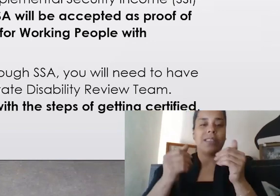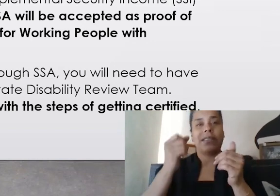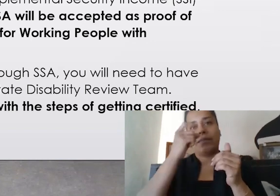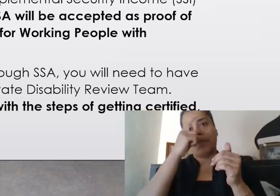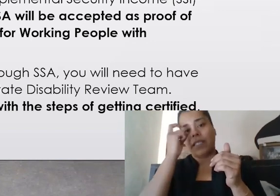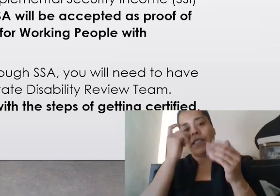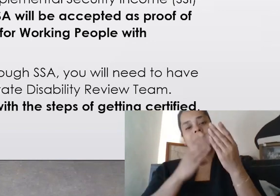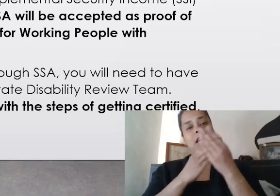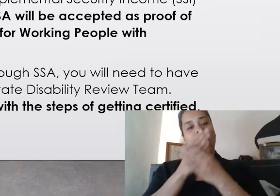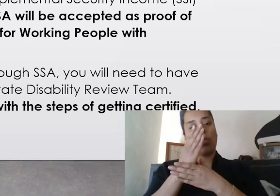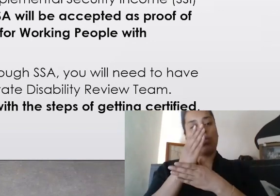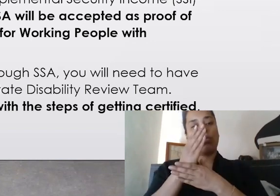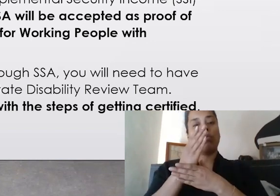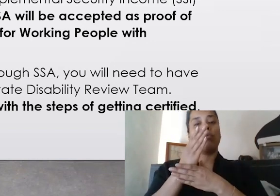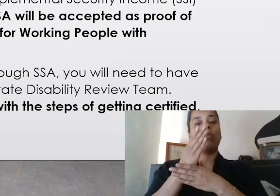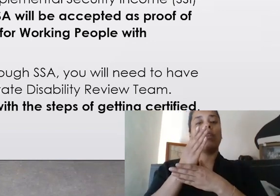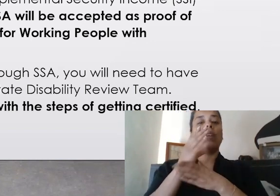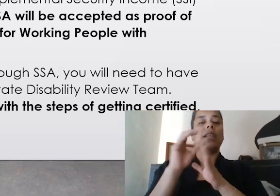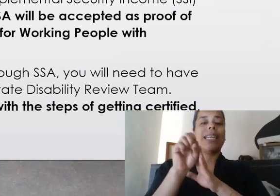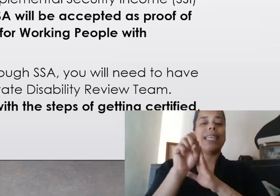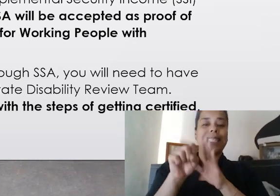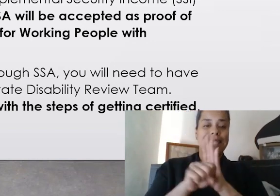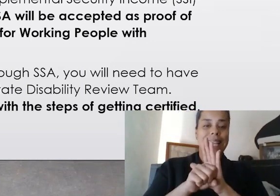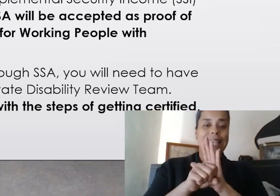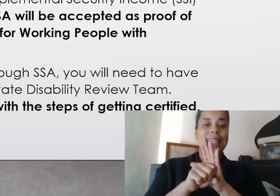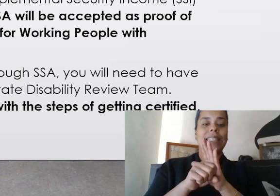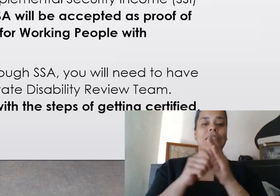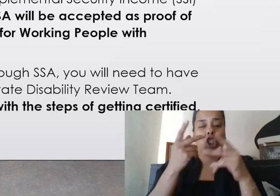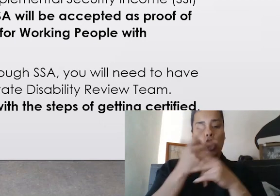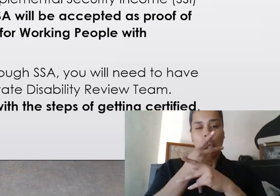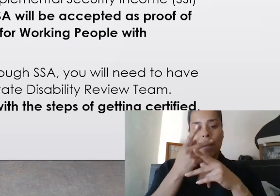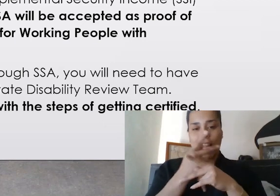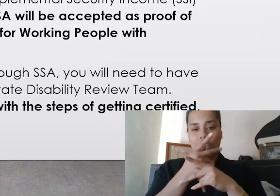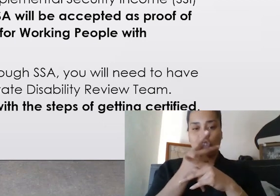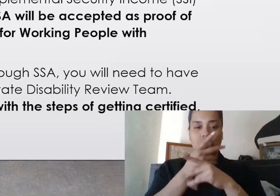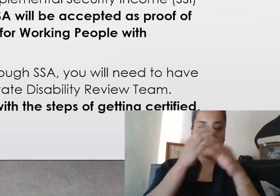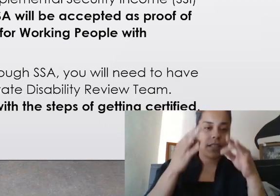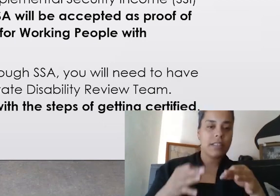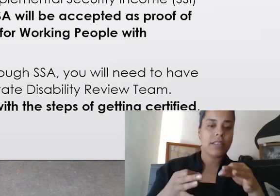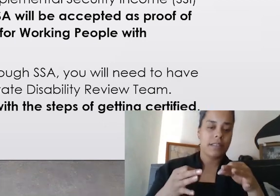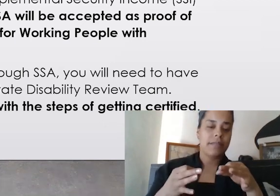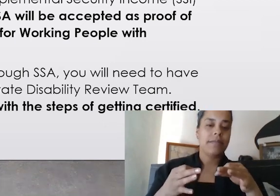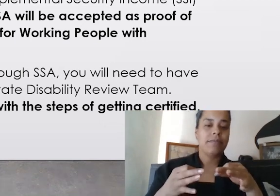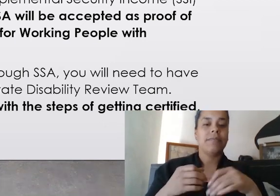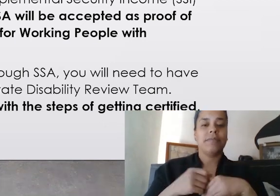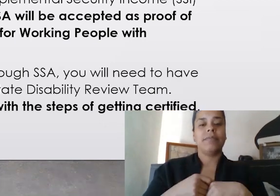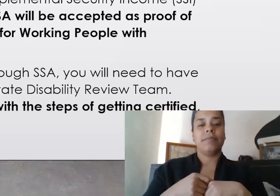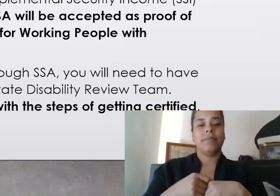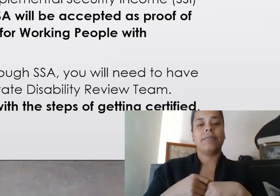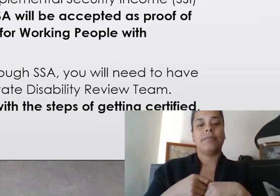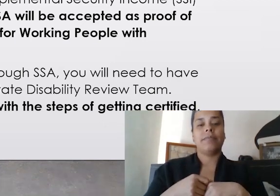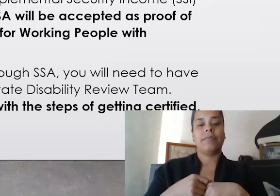through a state determination board to make that decision.